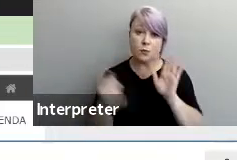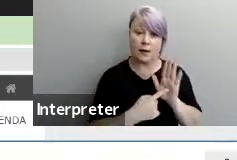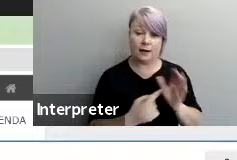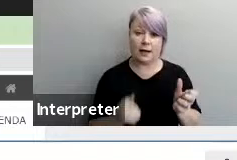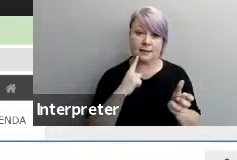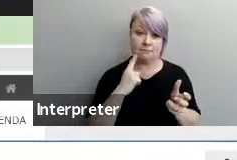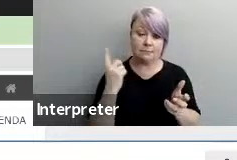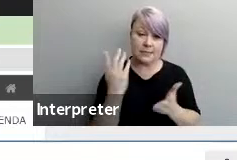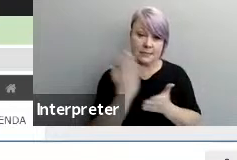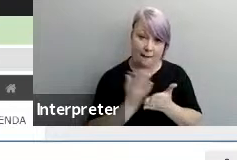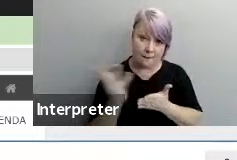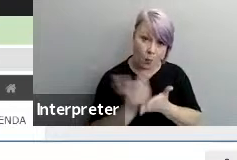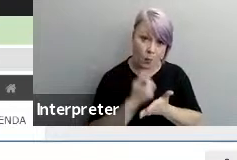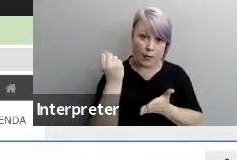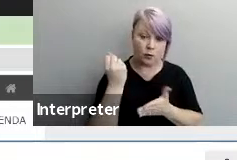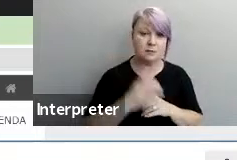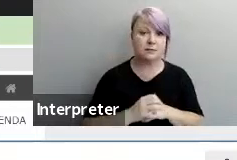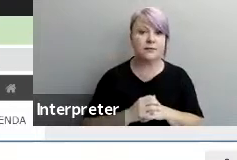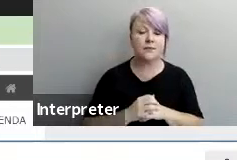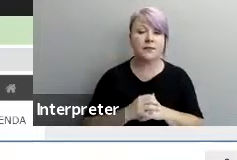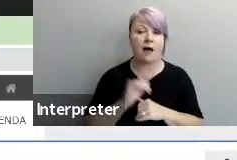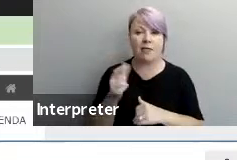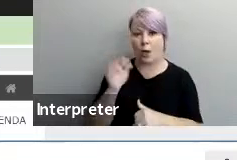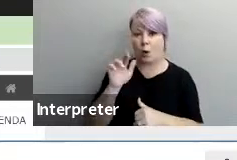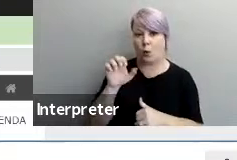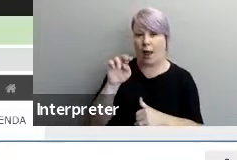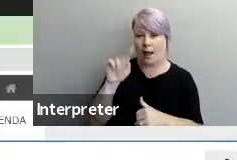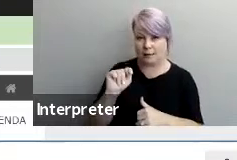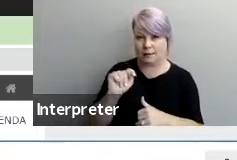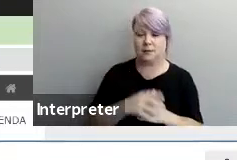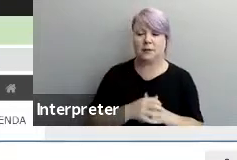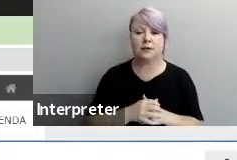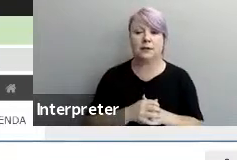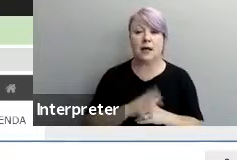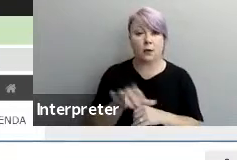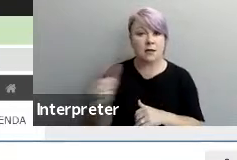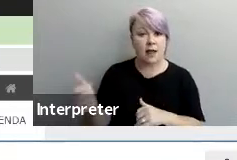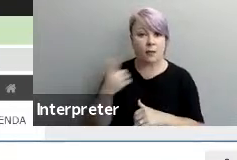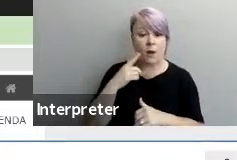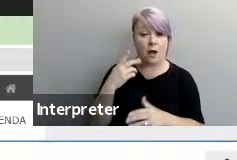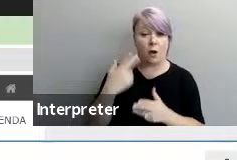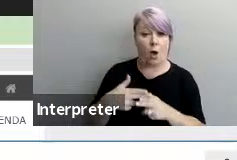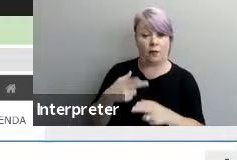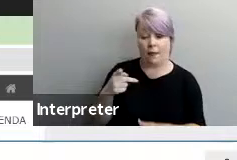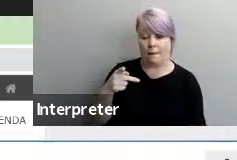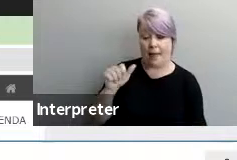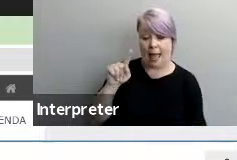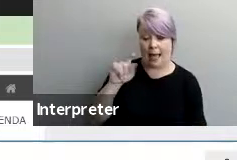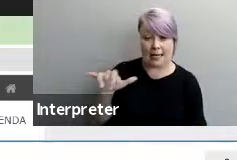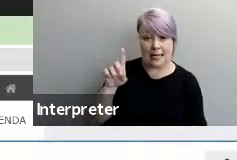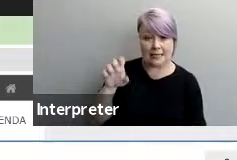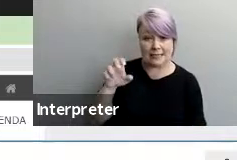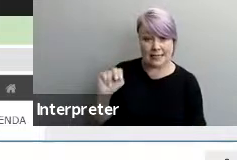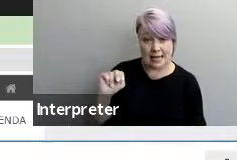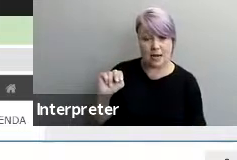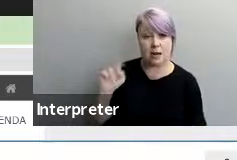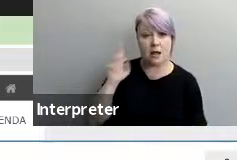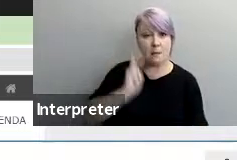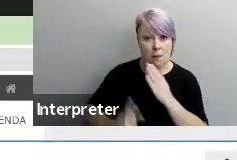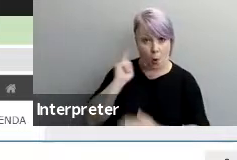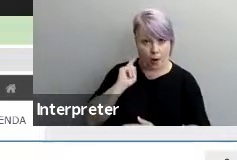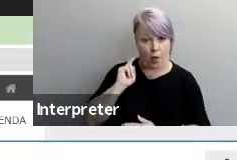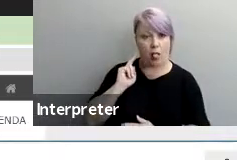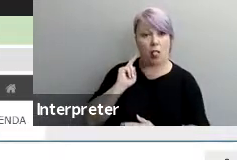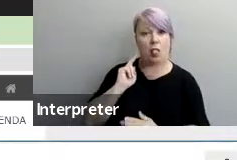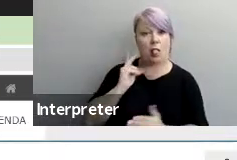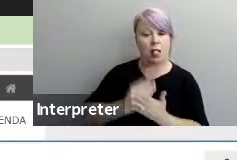grants. We are also here to recognize winners of another type of grant called the Patti Dean Memorial Grant. This fund was set up